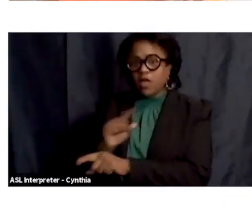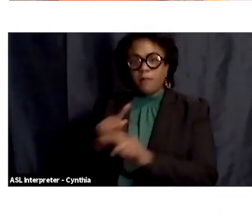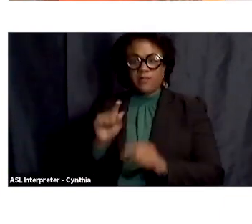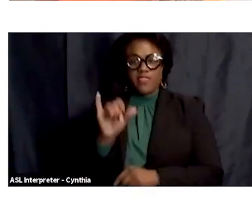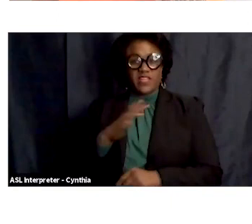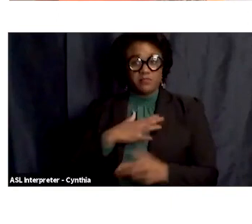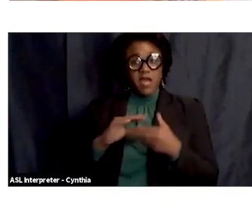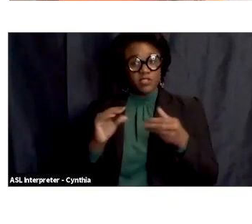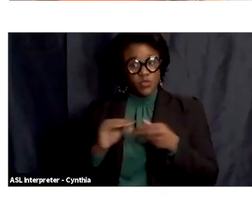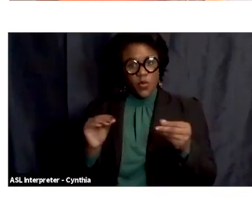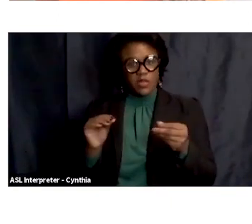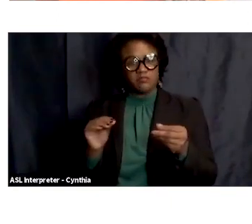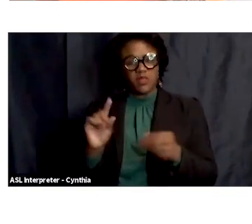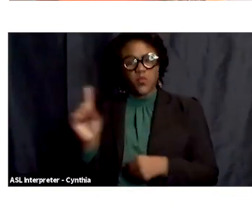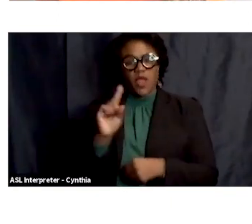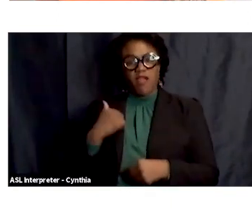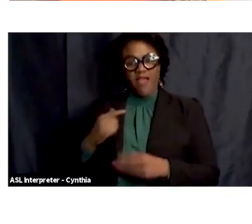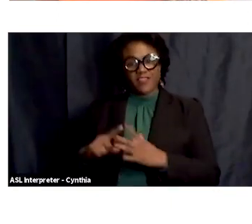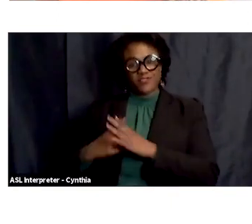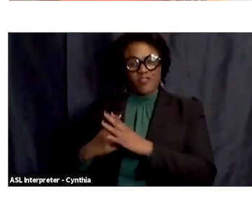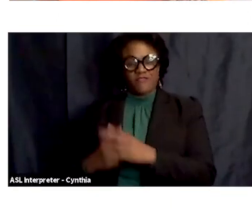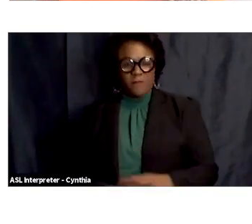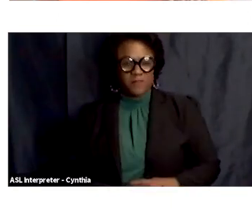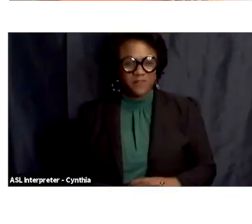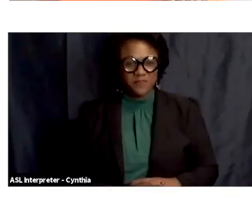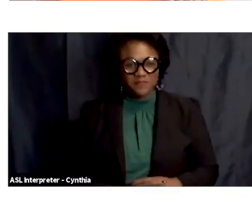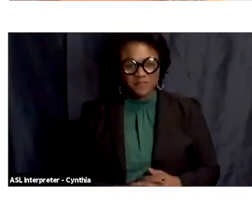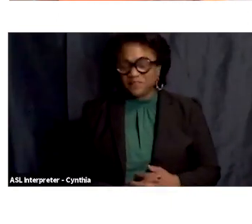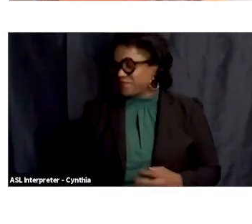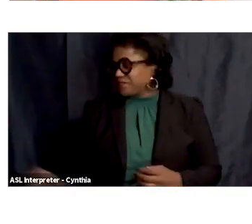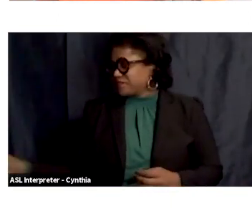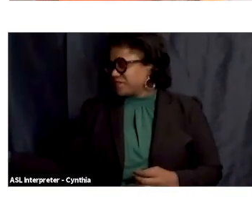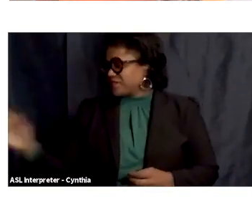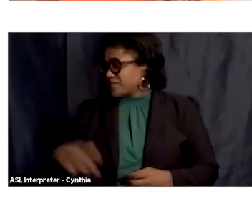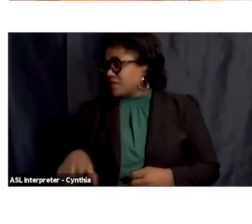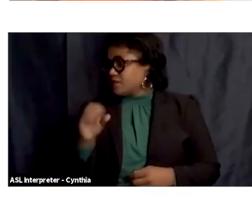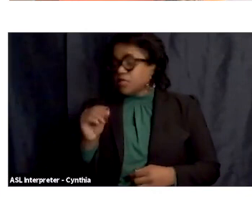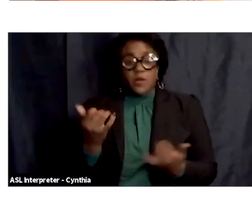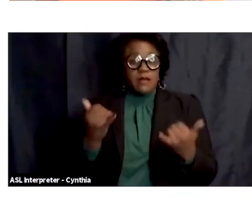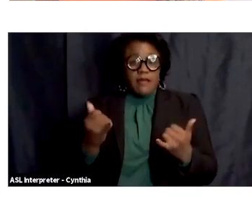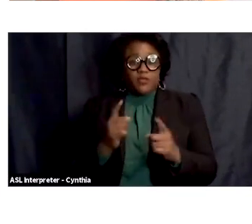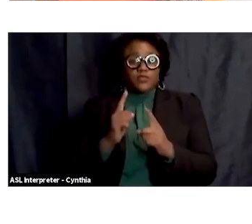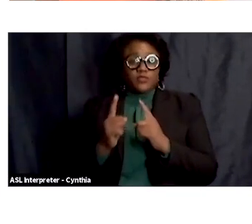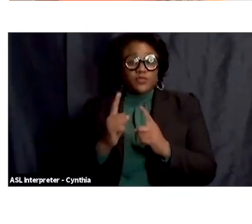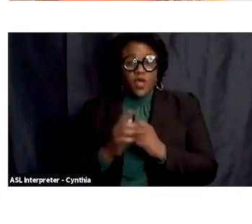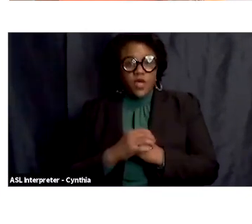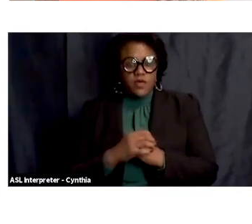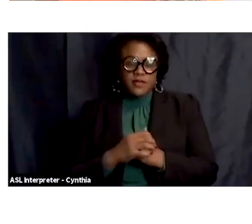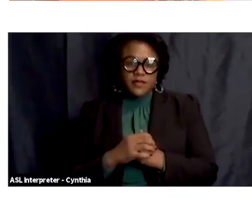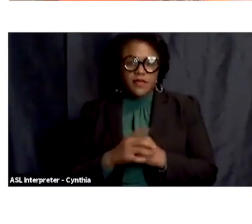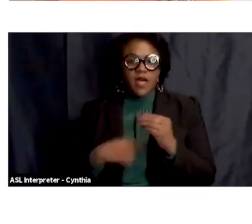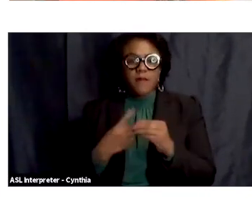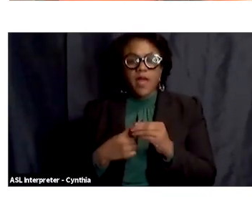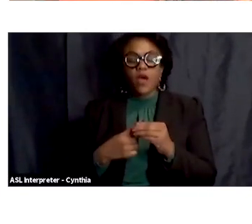that's the origins of it. So let's talk for a moment about